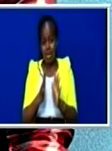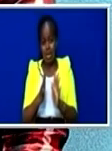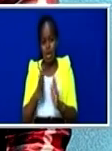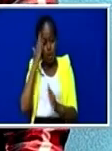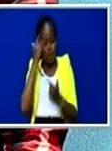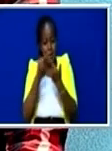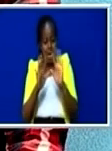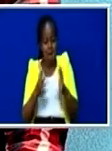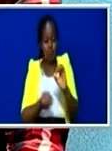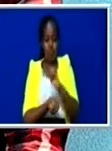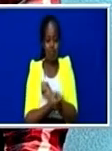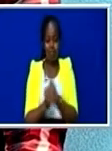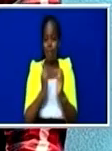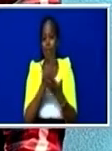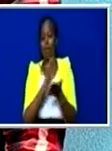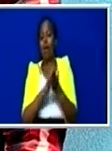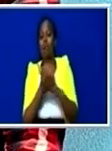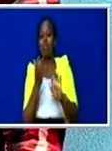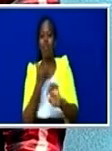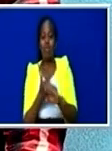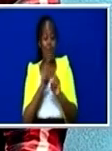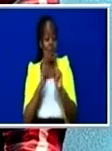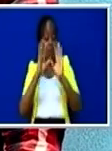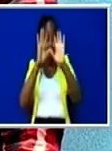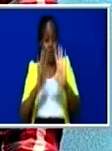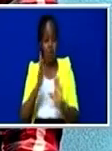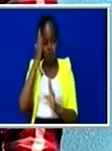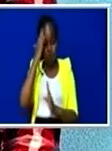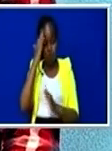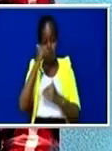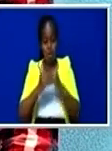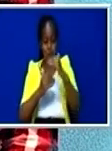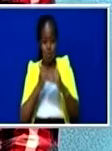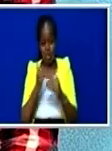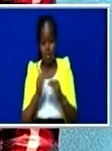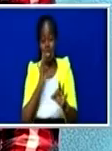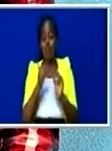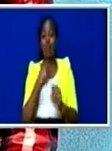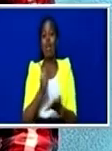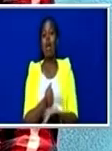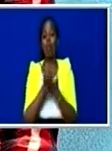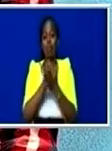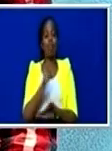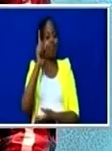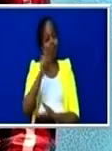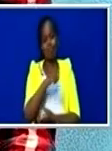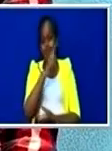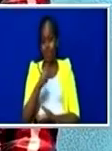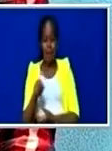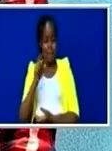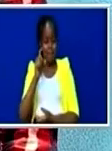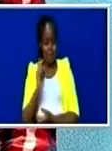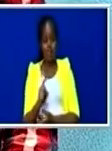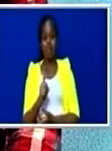lose the marks. Like you always say, it's very, very important in biology. Ukiandika help out. Very good. You